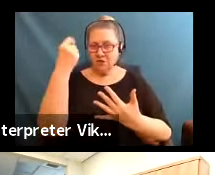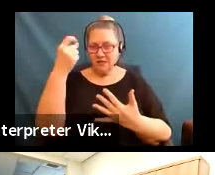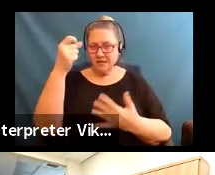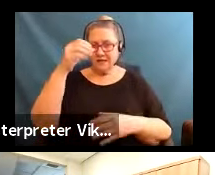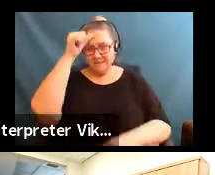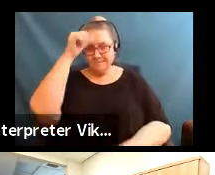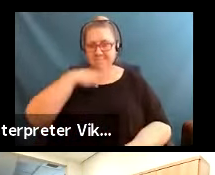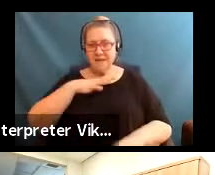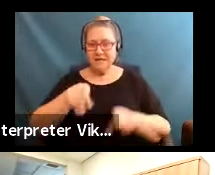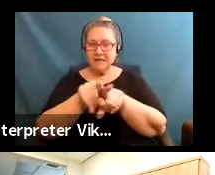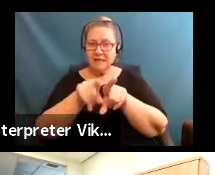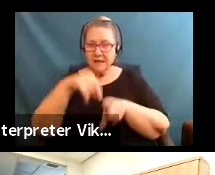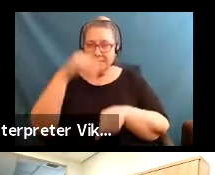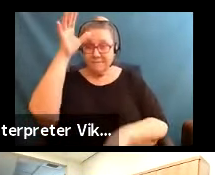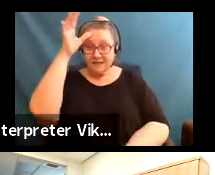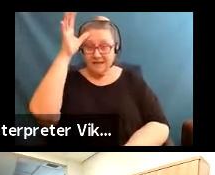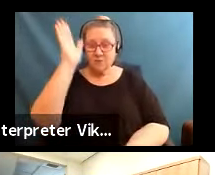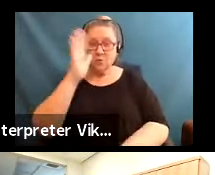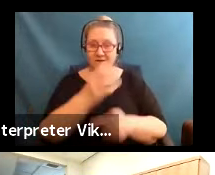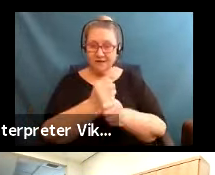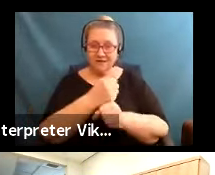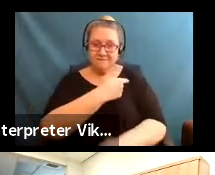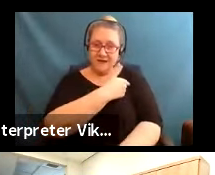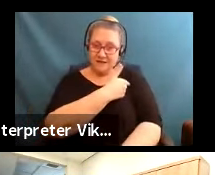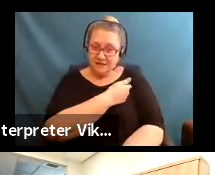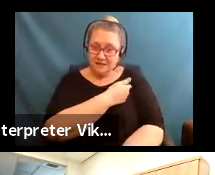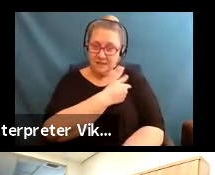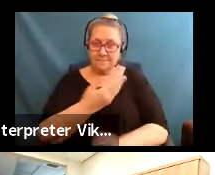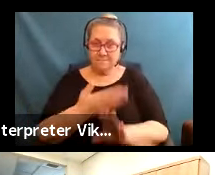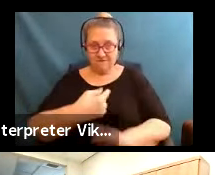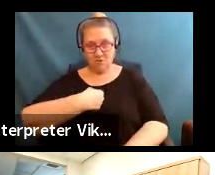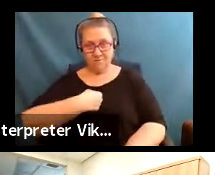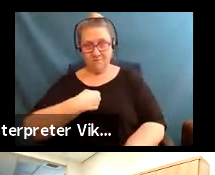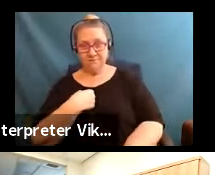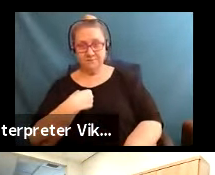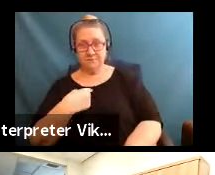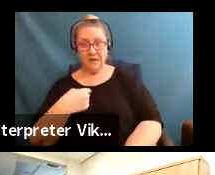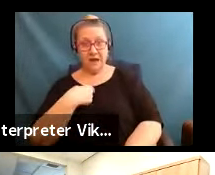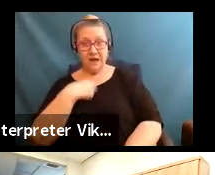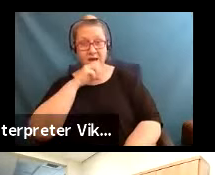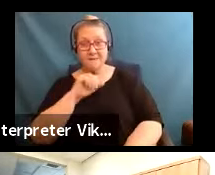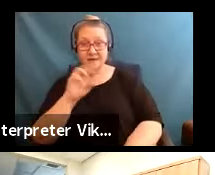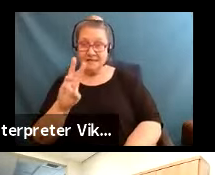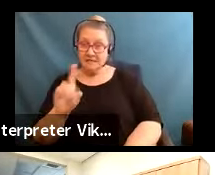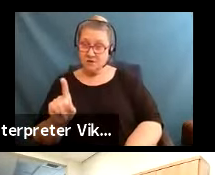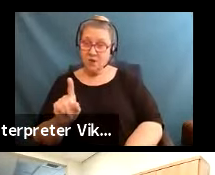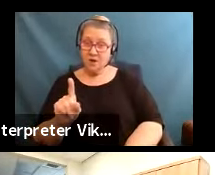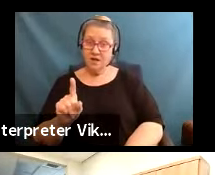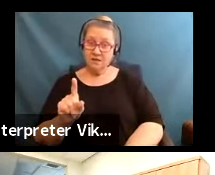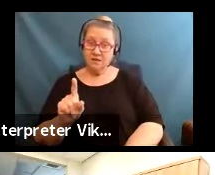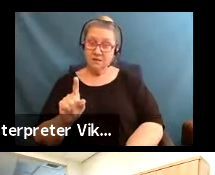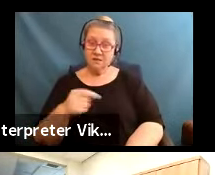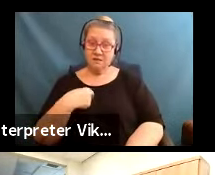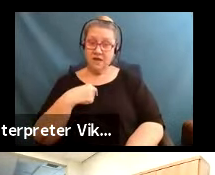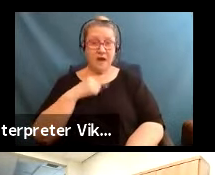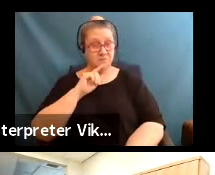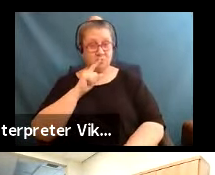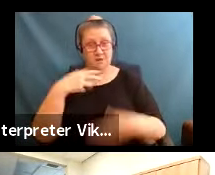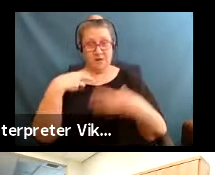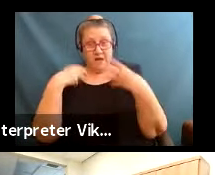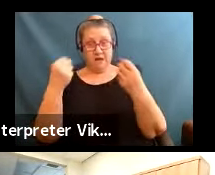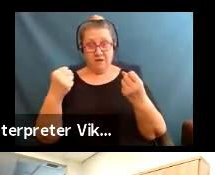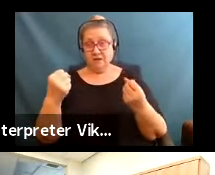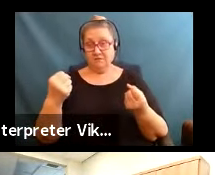will actually get the vaccine before I do. I'm 61 and I'm really healthy, and I